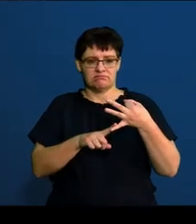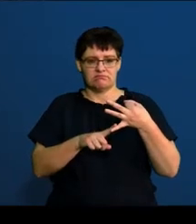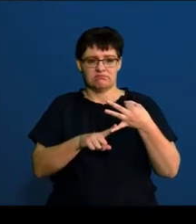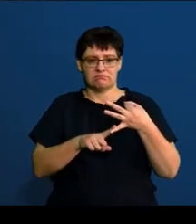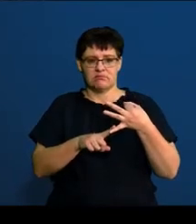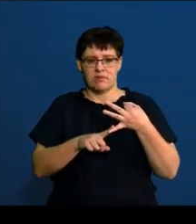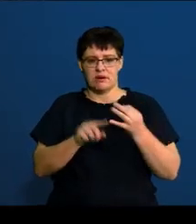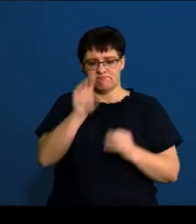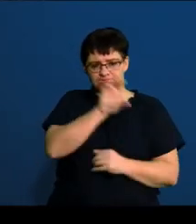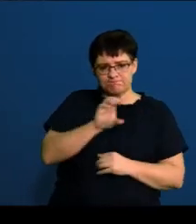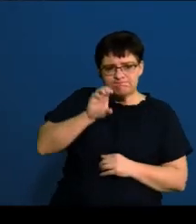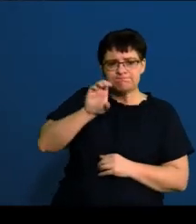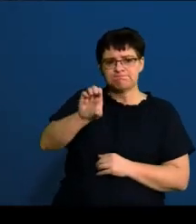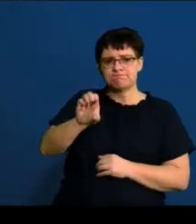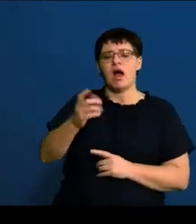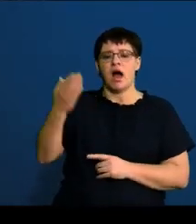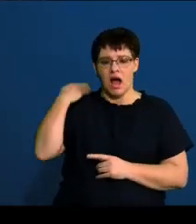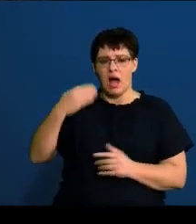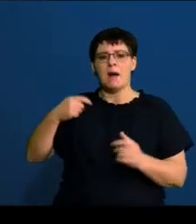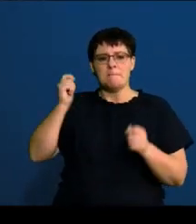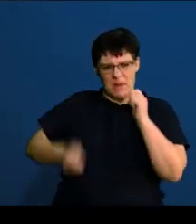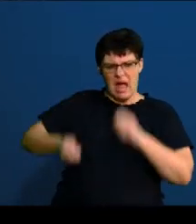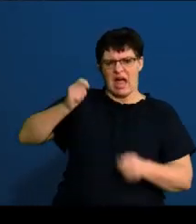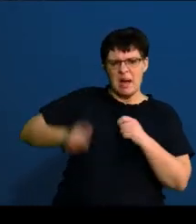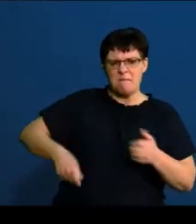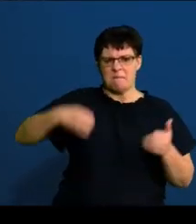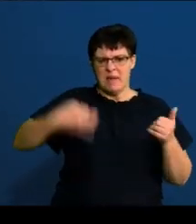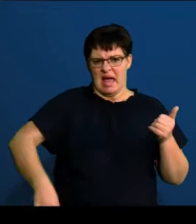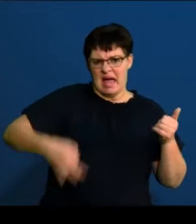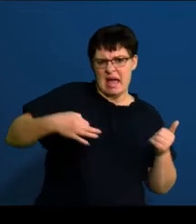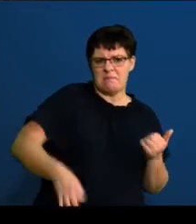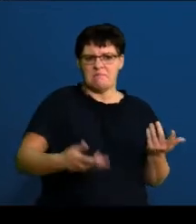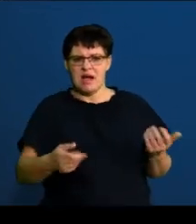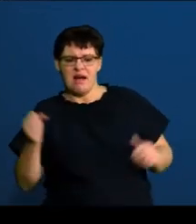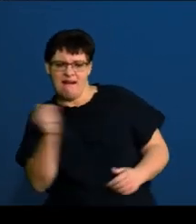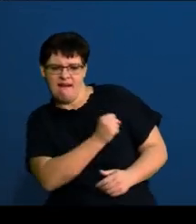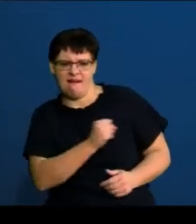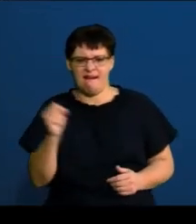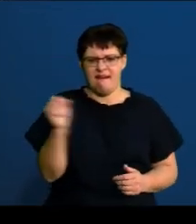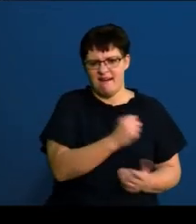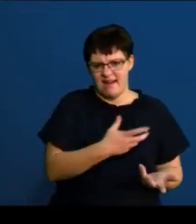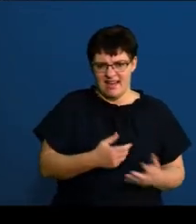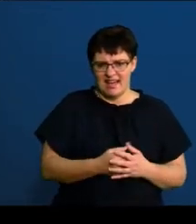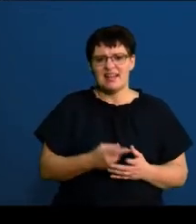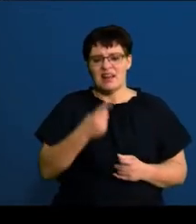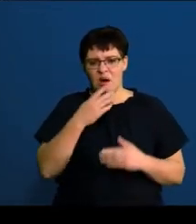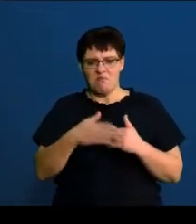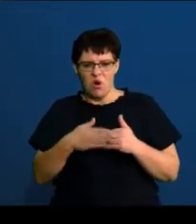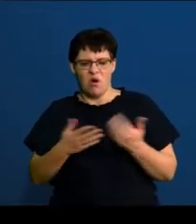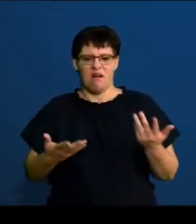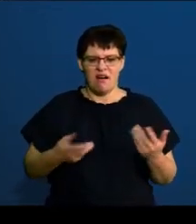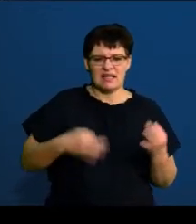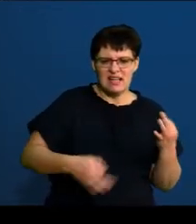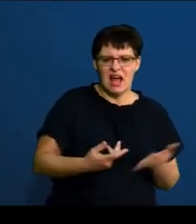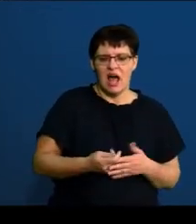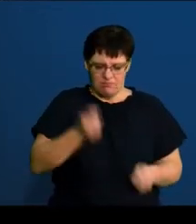superimposed against the mural of a band playing. There's the band at the back there, this and that. There's a lady with another guitar there, and there's a little child